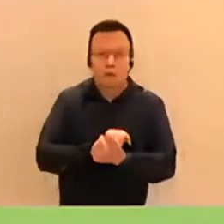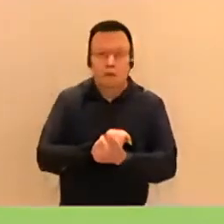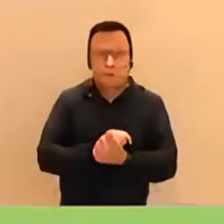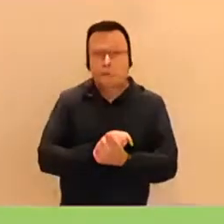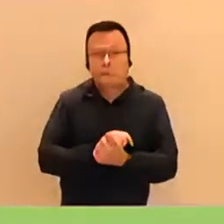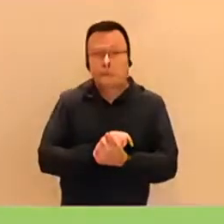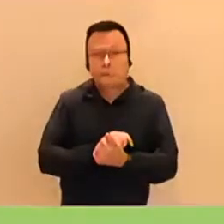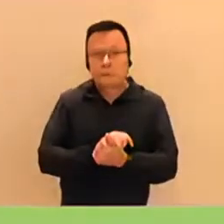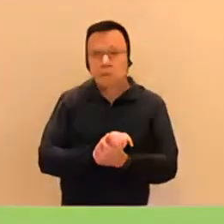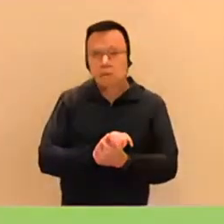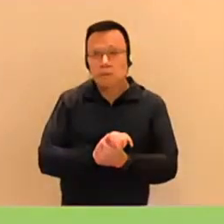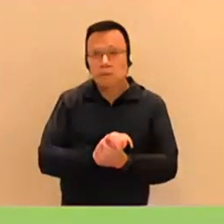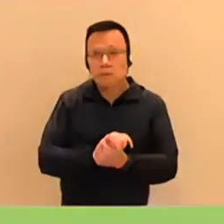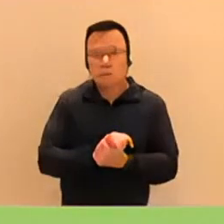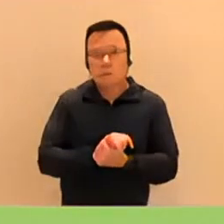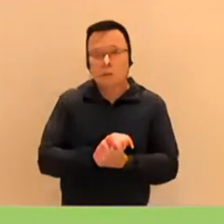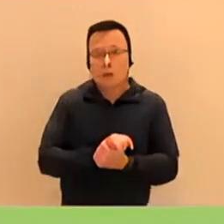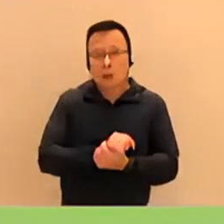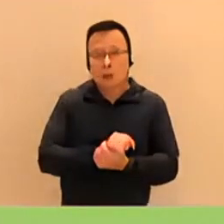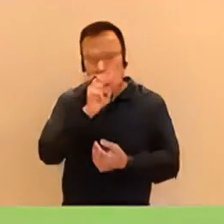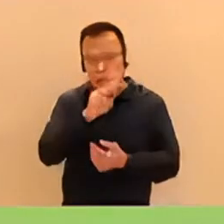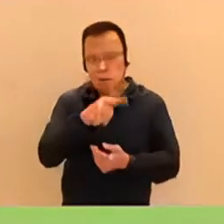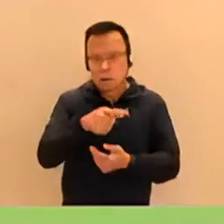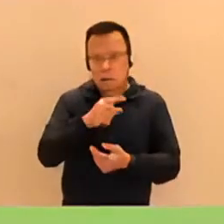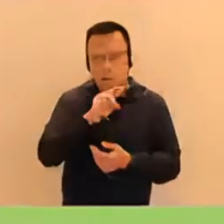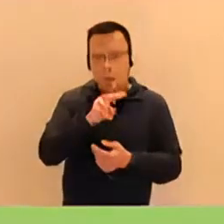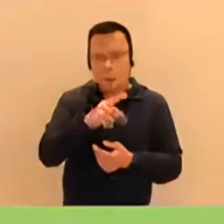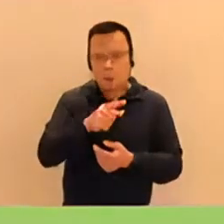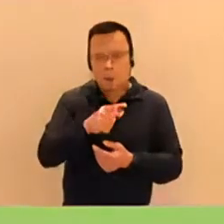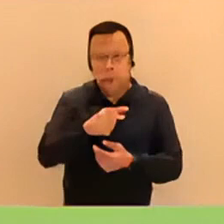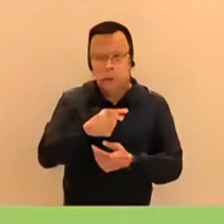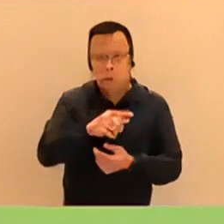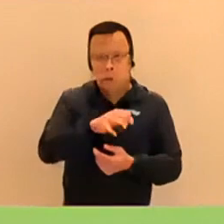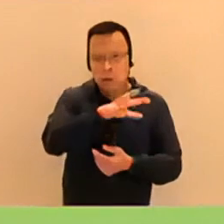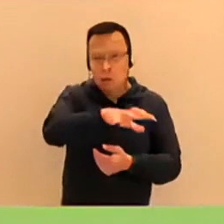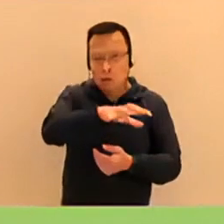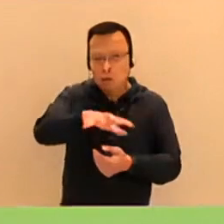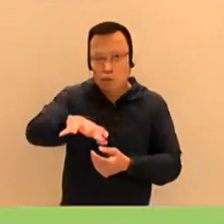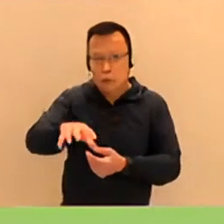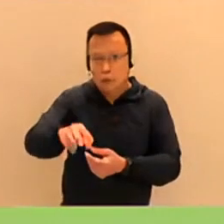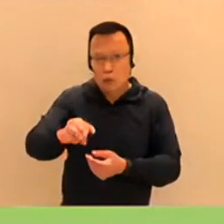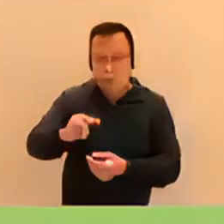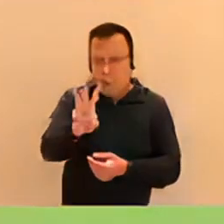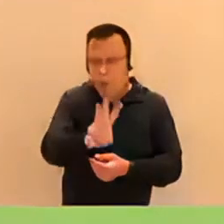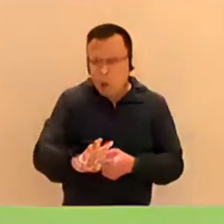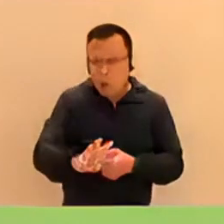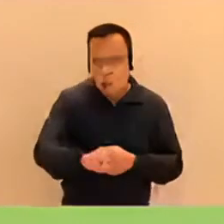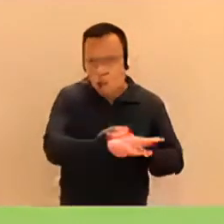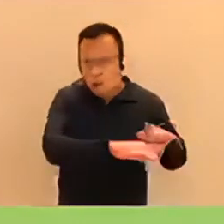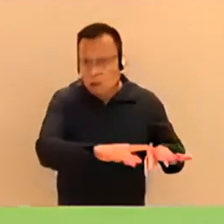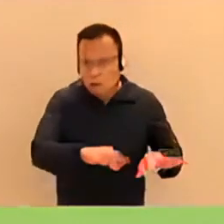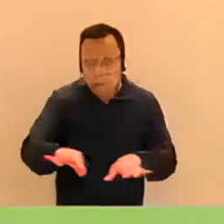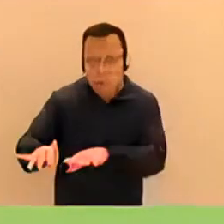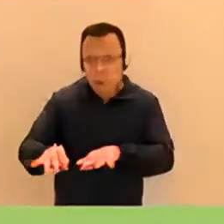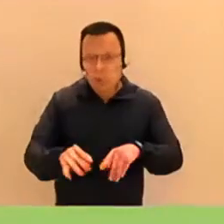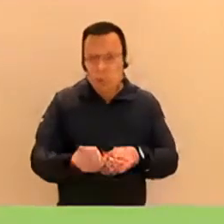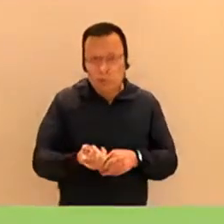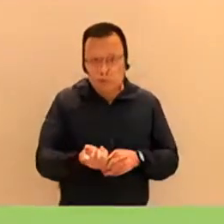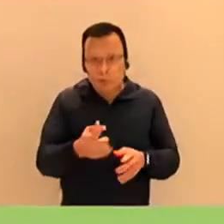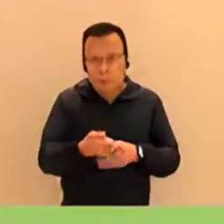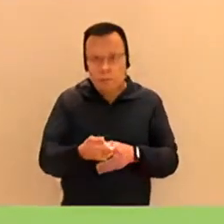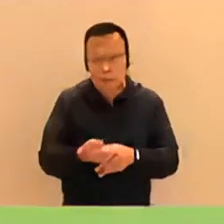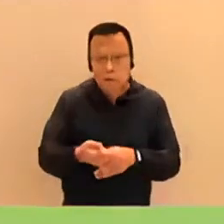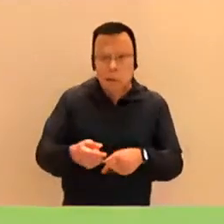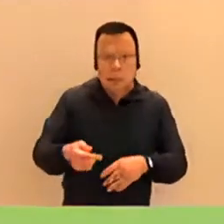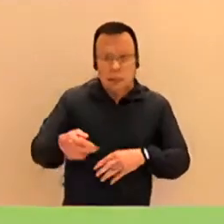Very, very encouraging results have been observed, as reflected by the rich colony of marine species attracted to